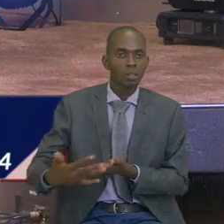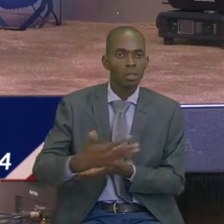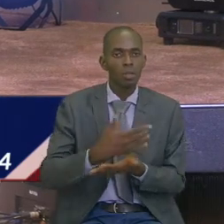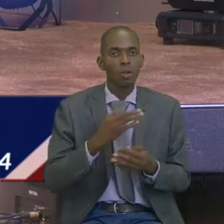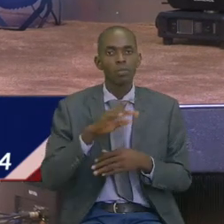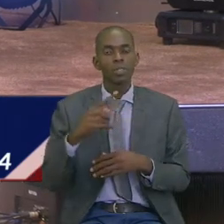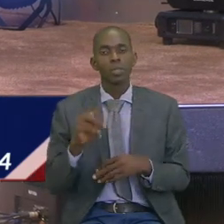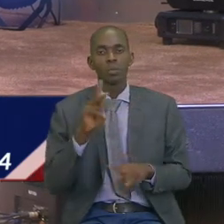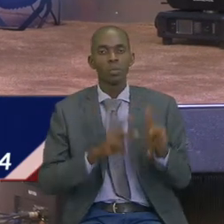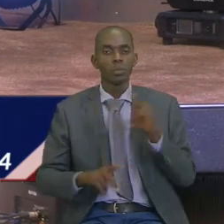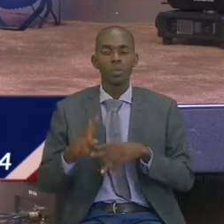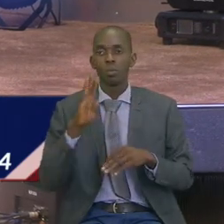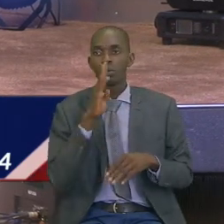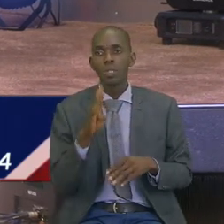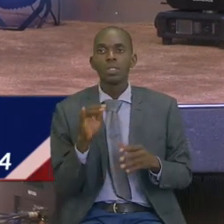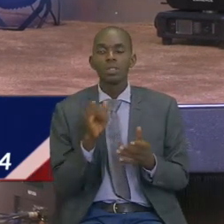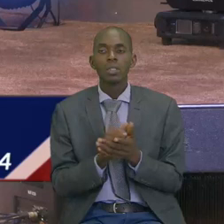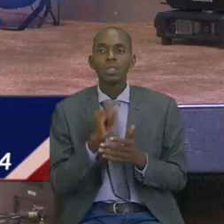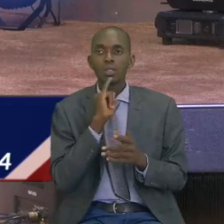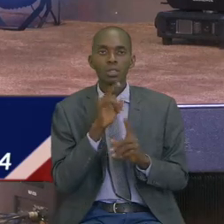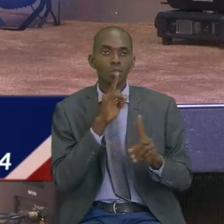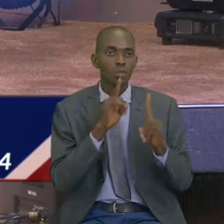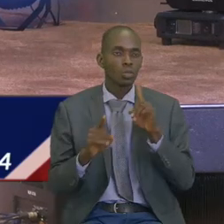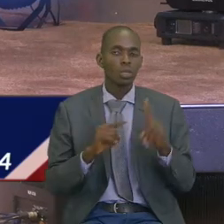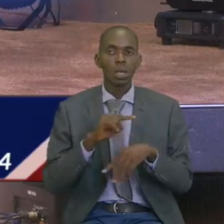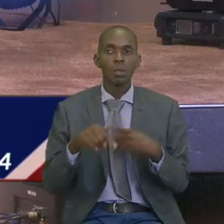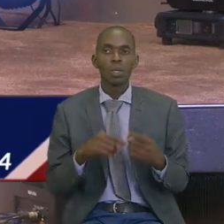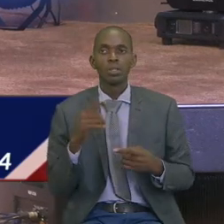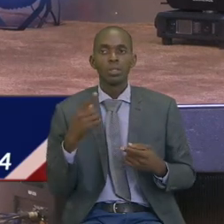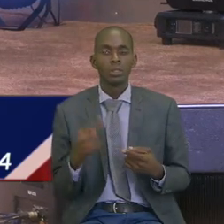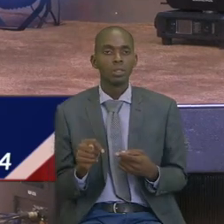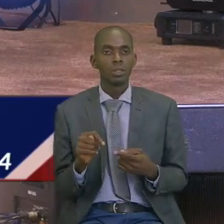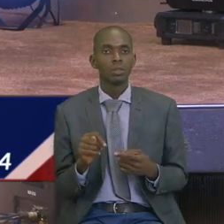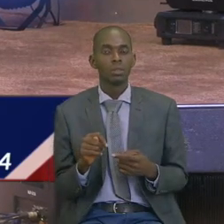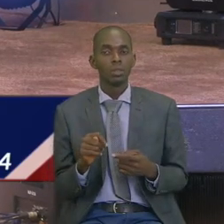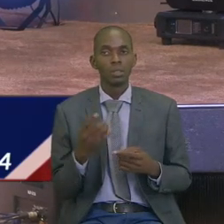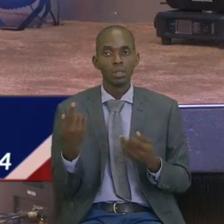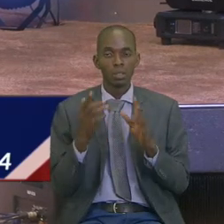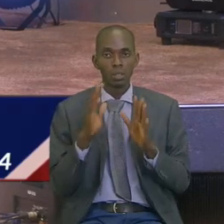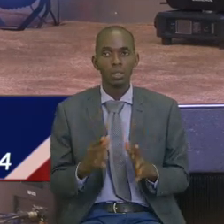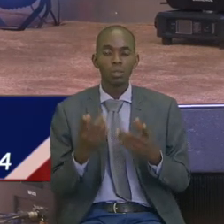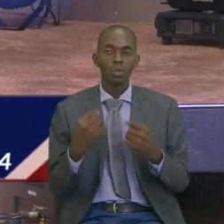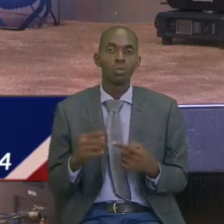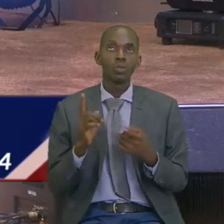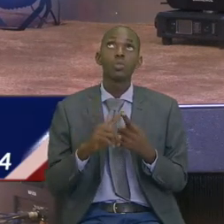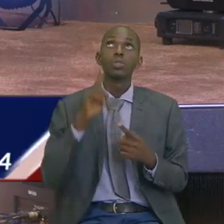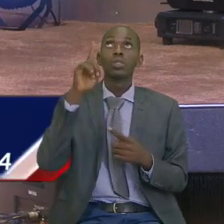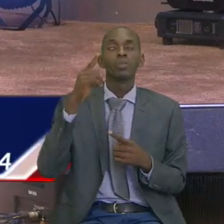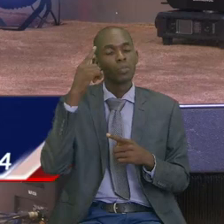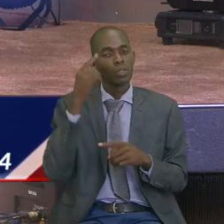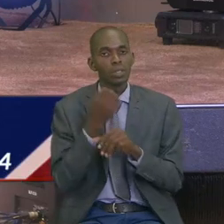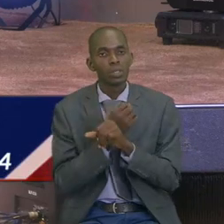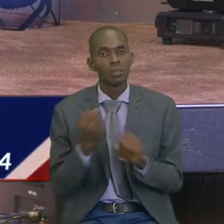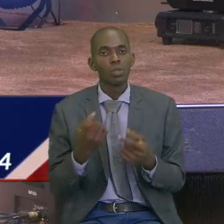sure you know that's talking about the Lord when he comes, unto him for salvation that the people come. Unto him